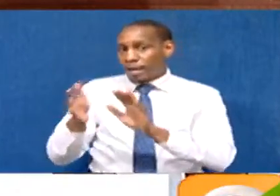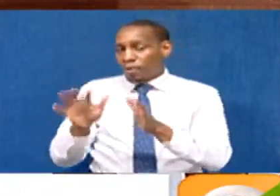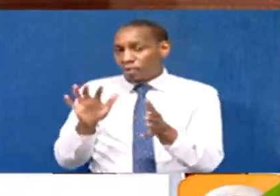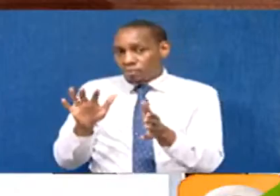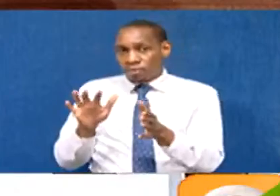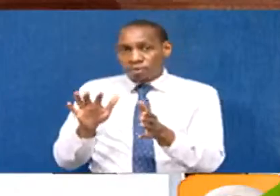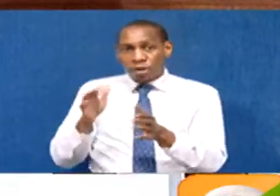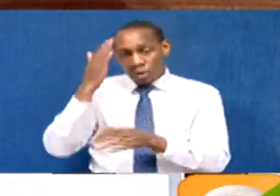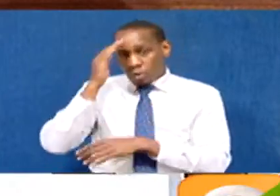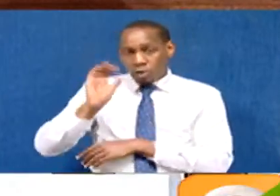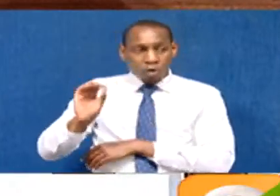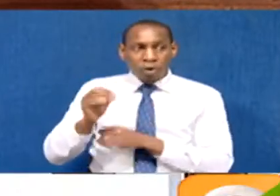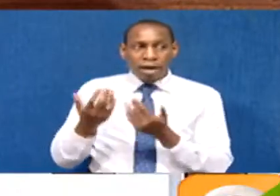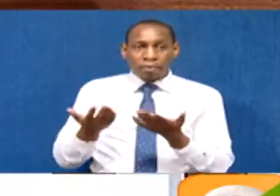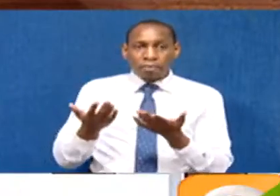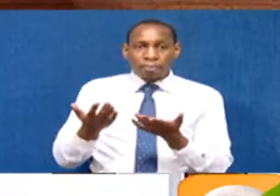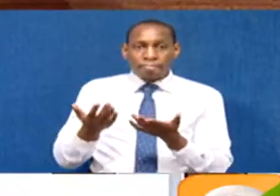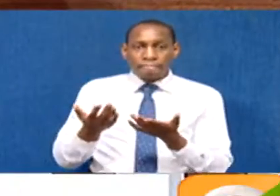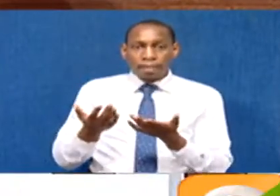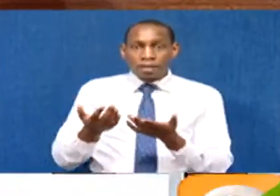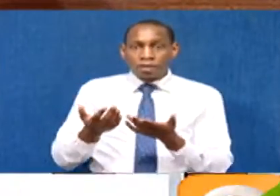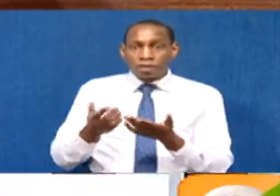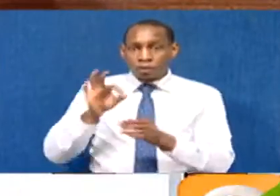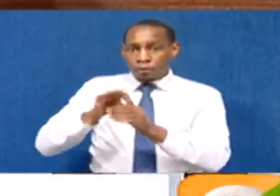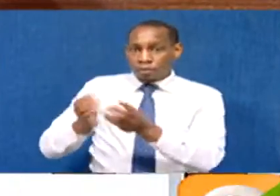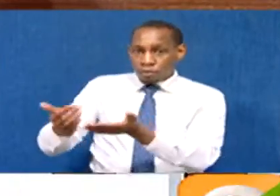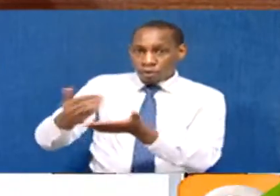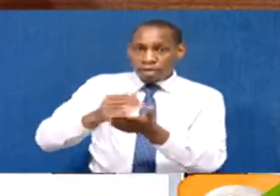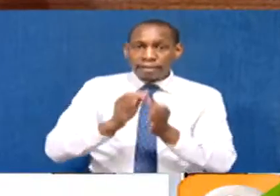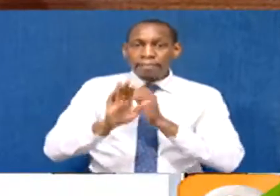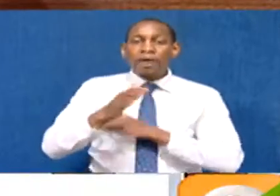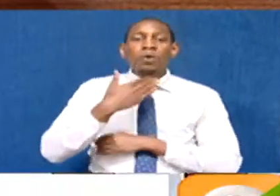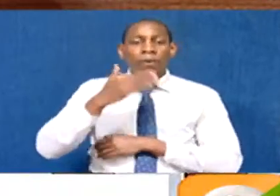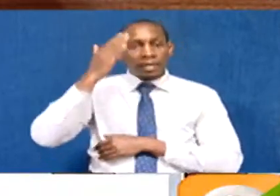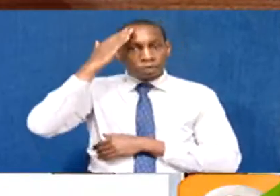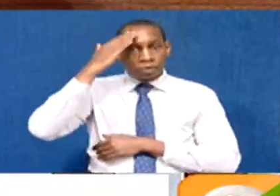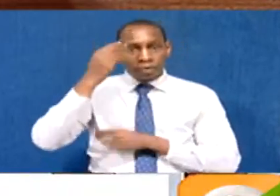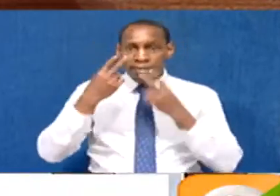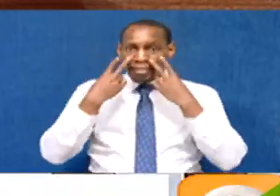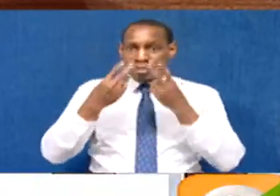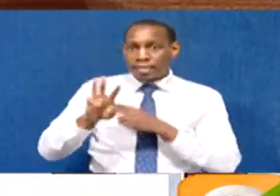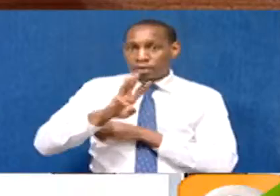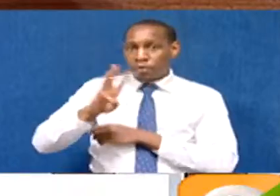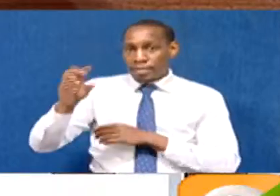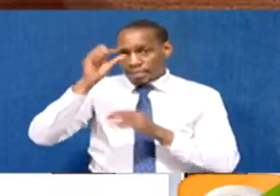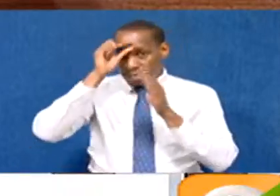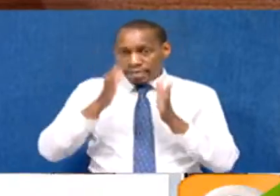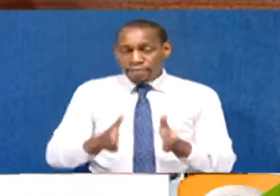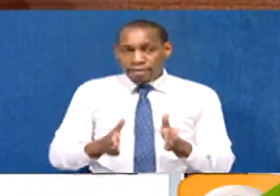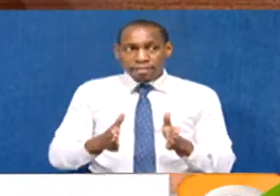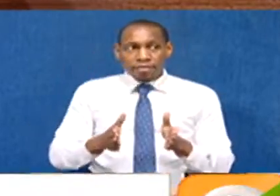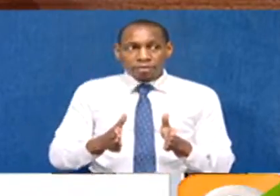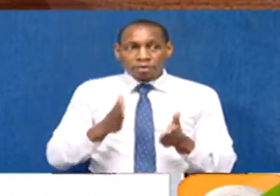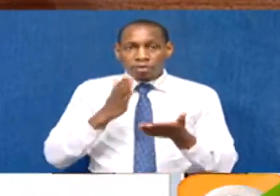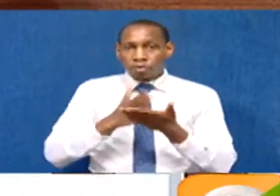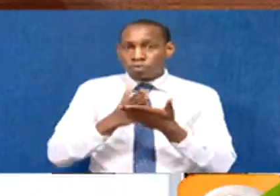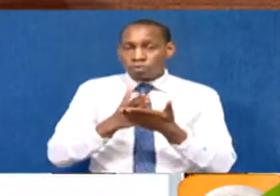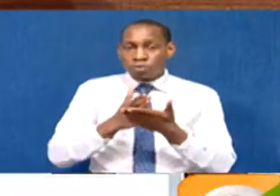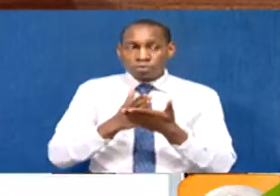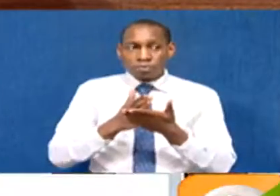if he does not know how to look for his votes. If you want to know, look at the Western governors. Are they